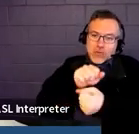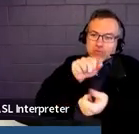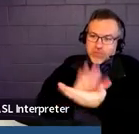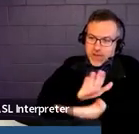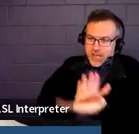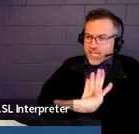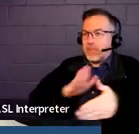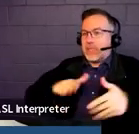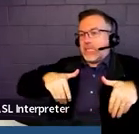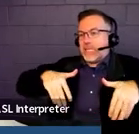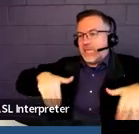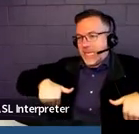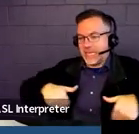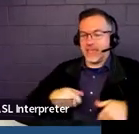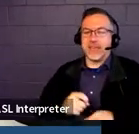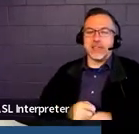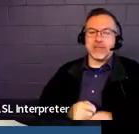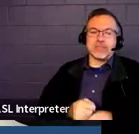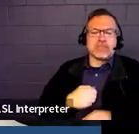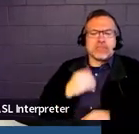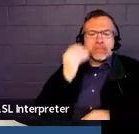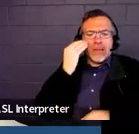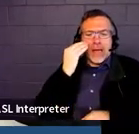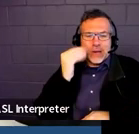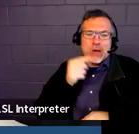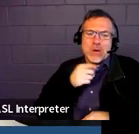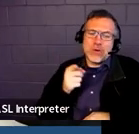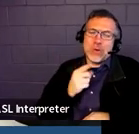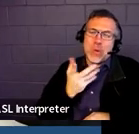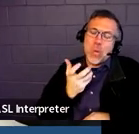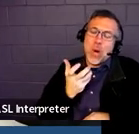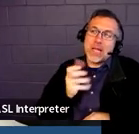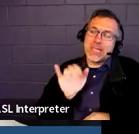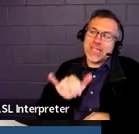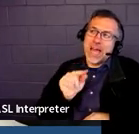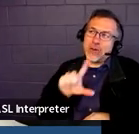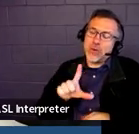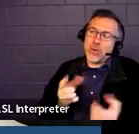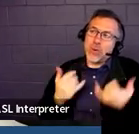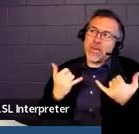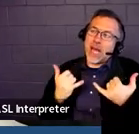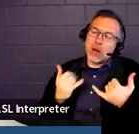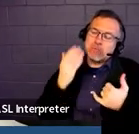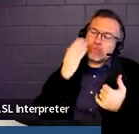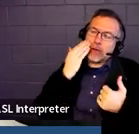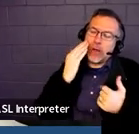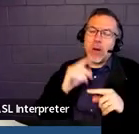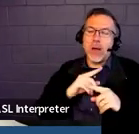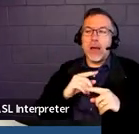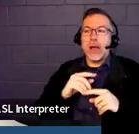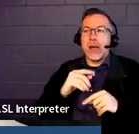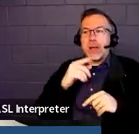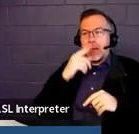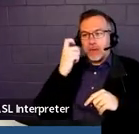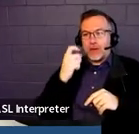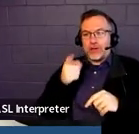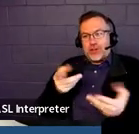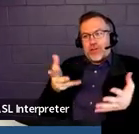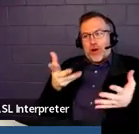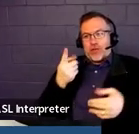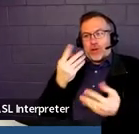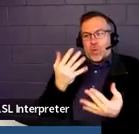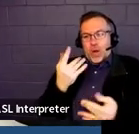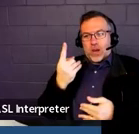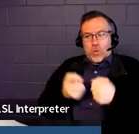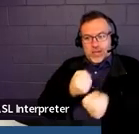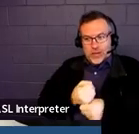I know that's not the response that you guys necessarily want right now, because it's a year later, right? We should be